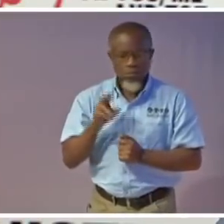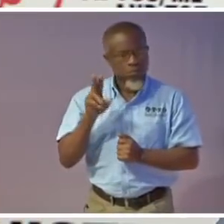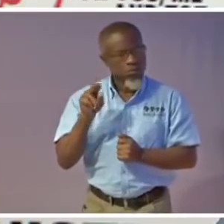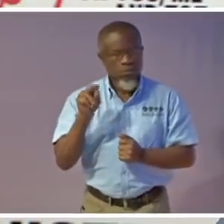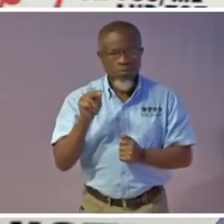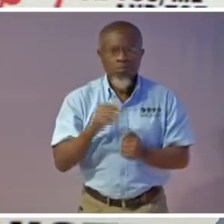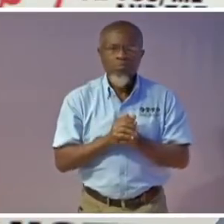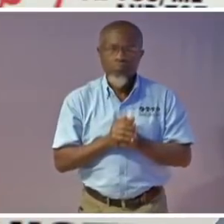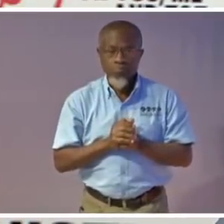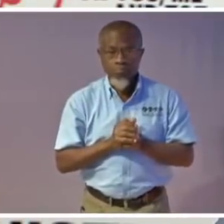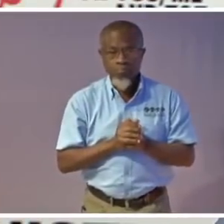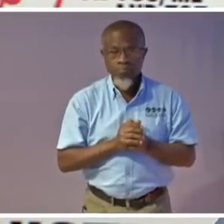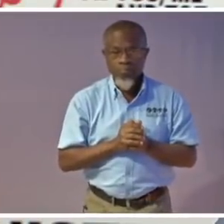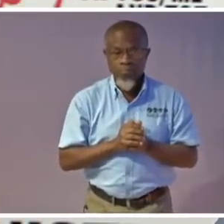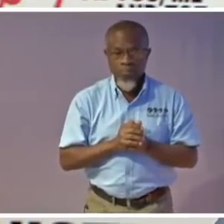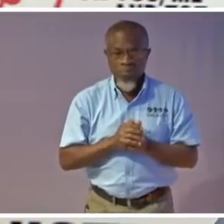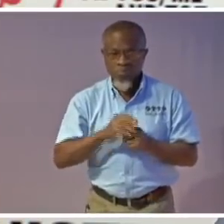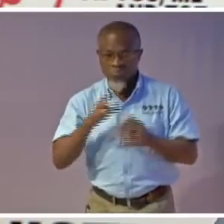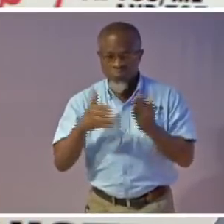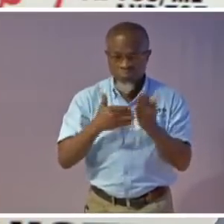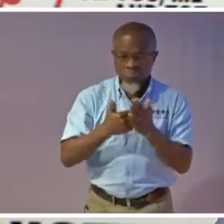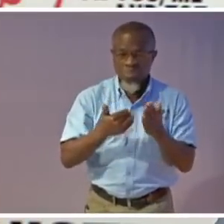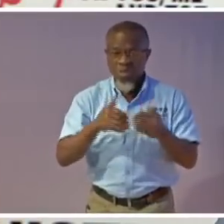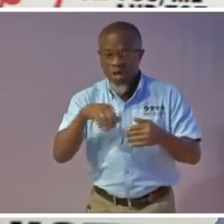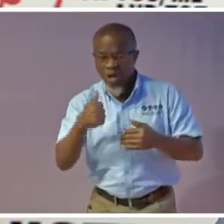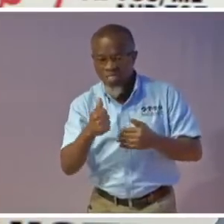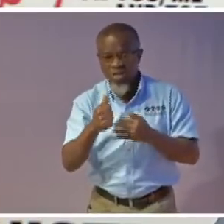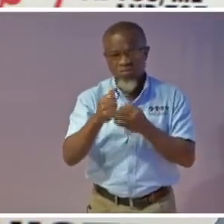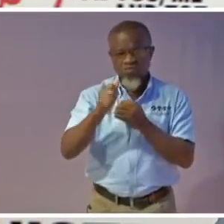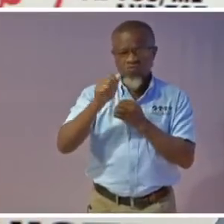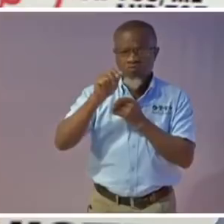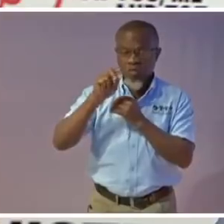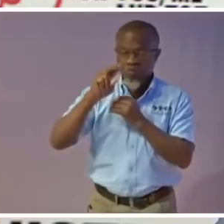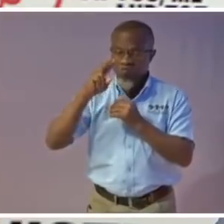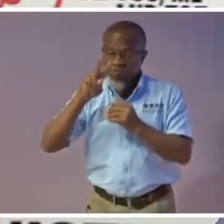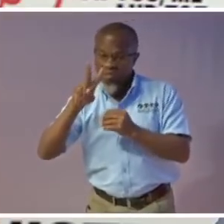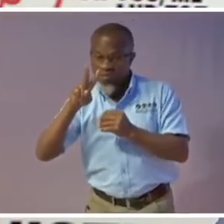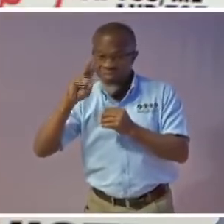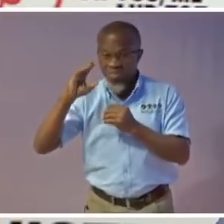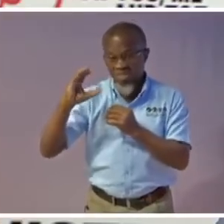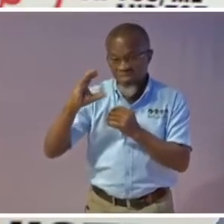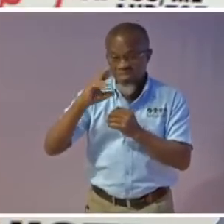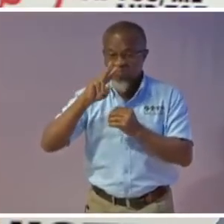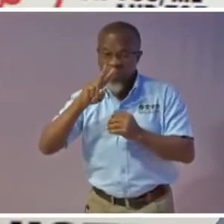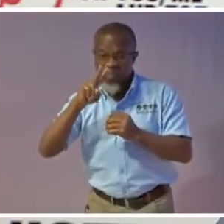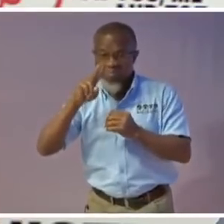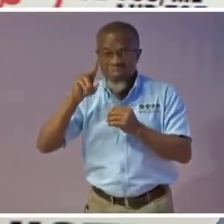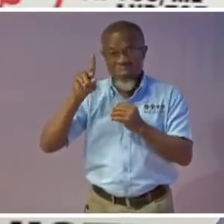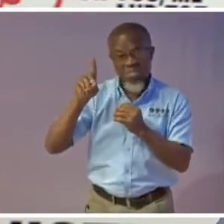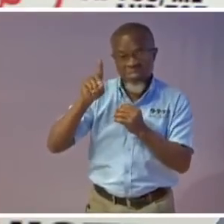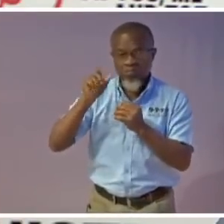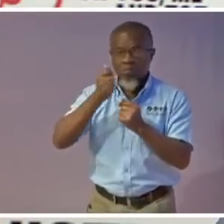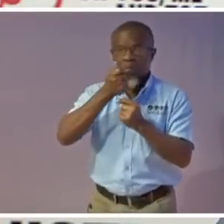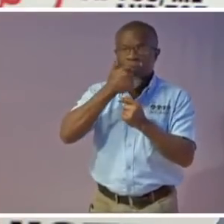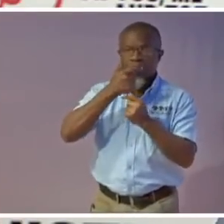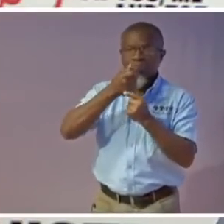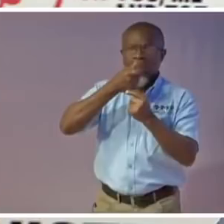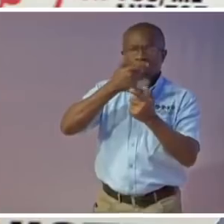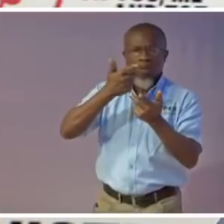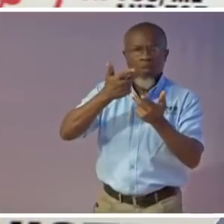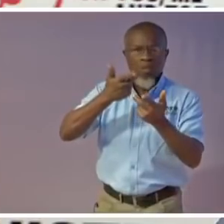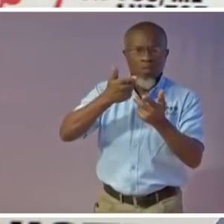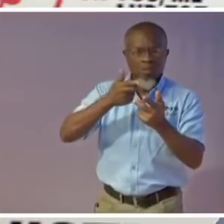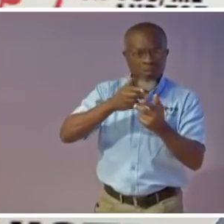and vitamin C. We are asking everyone to discontinue the use of